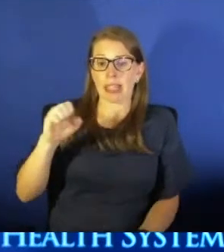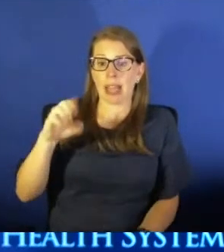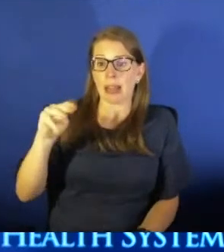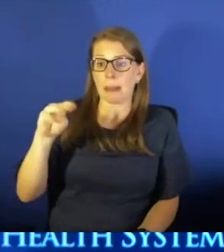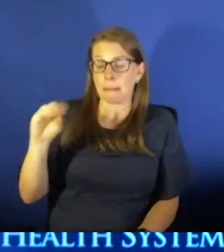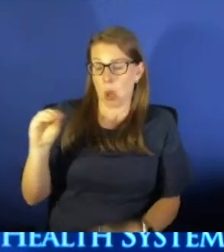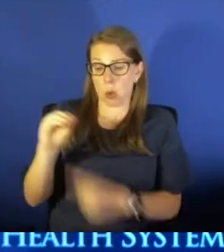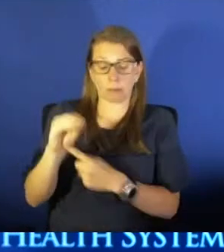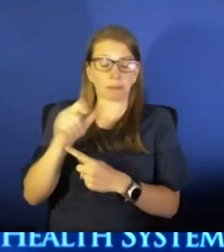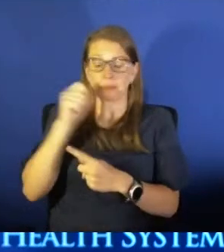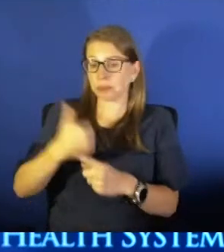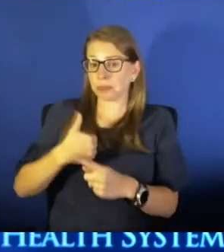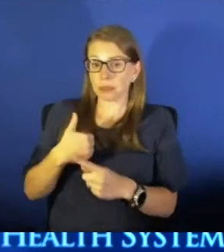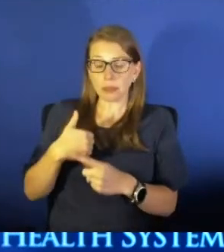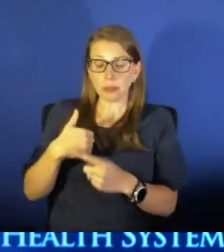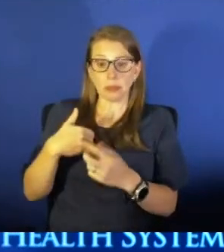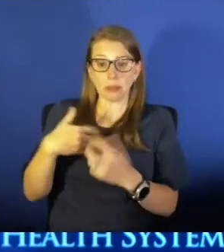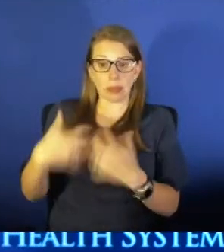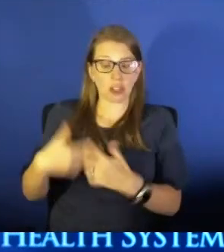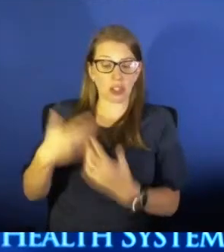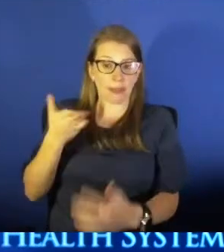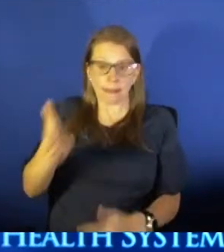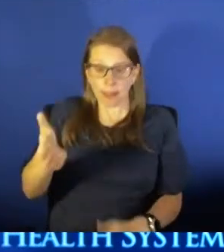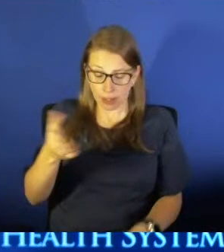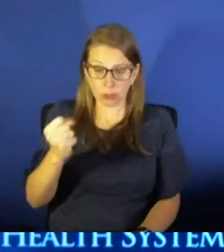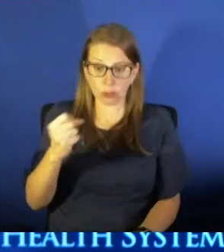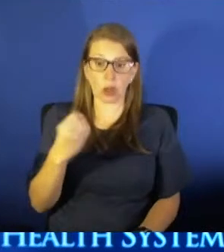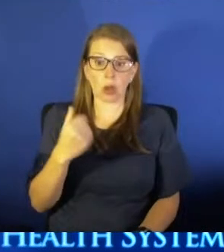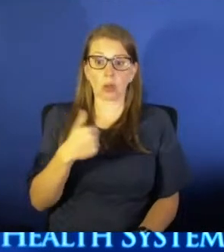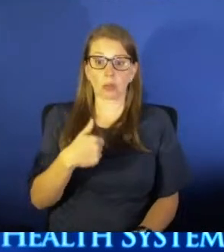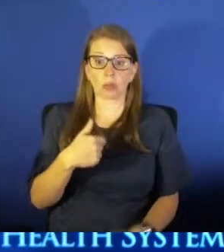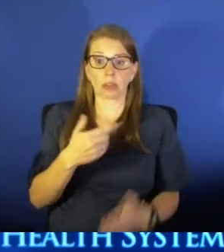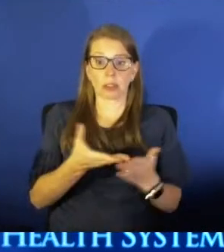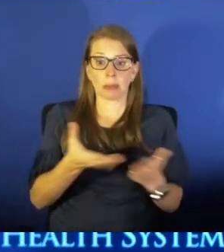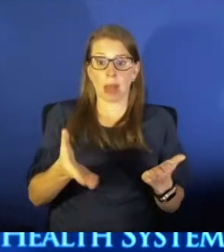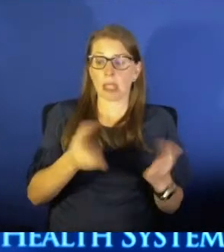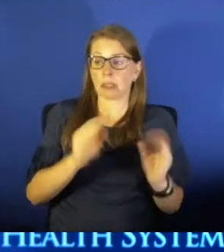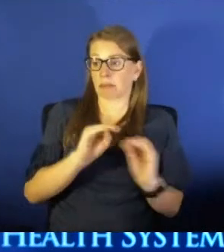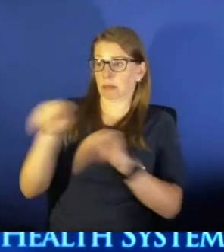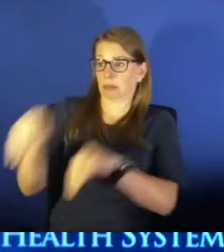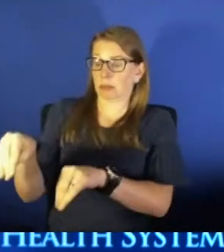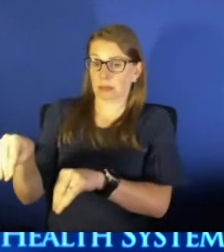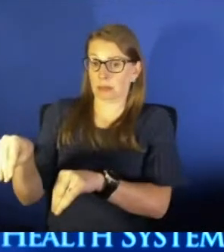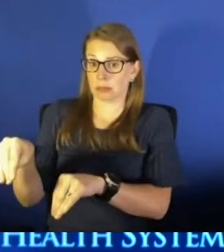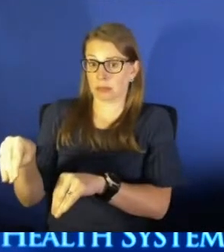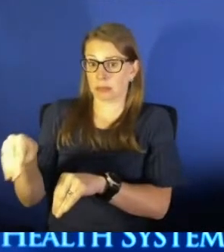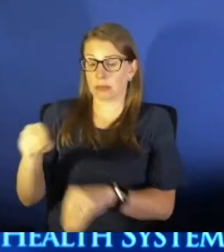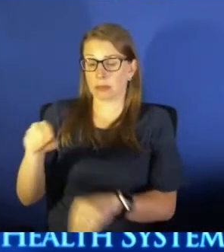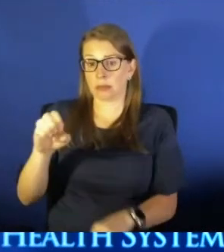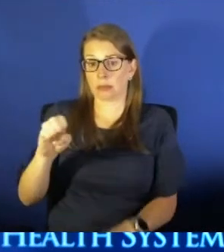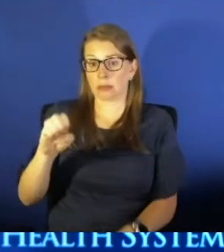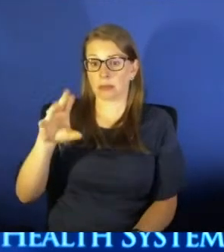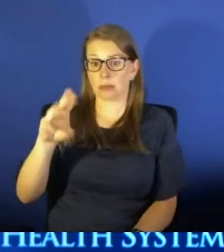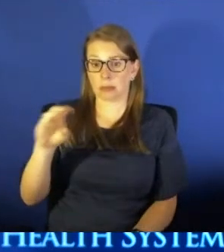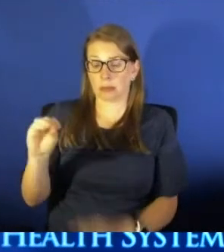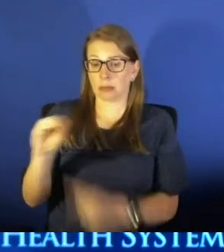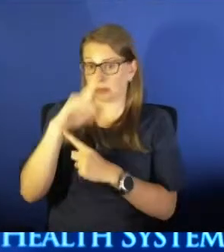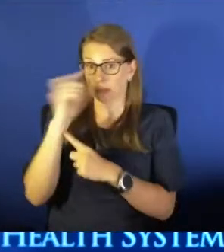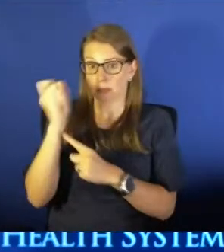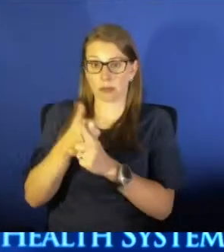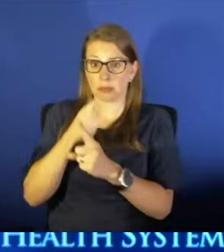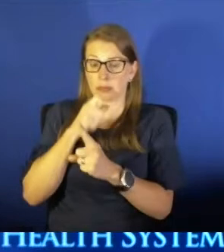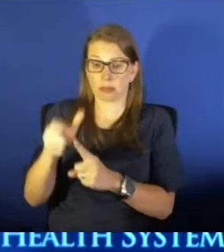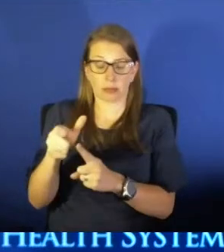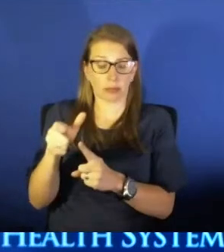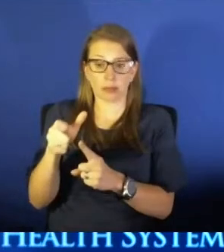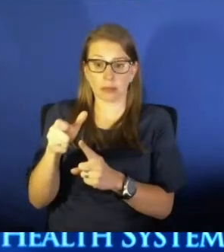there. And so we actually took our supplies there to go put her on ECMO because she wasn't safe to transfer. We couldn't even get her into an